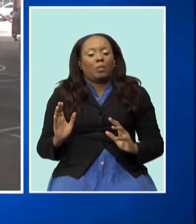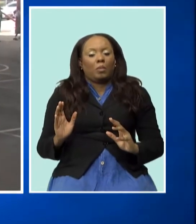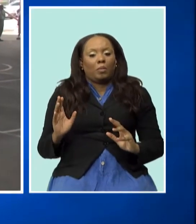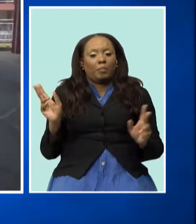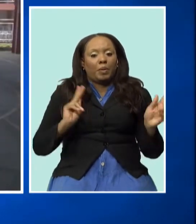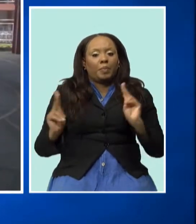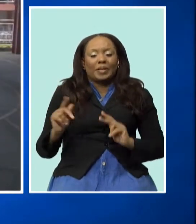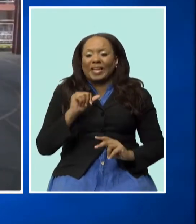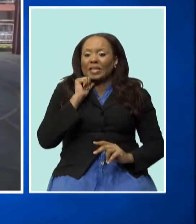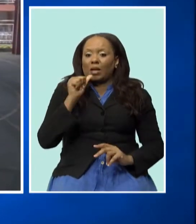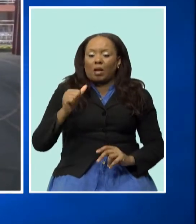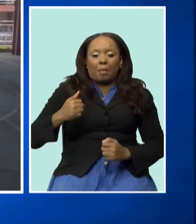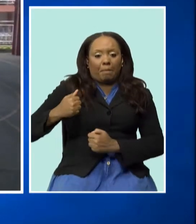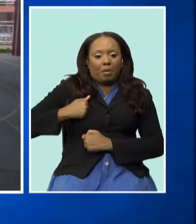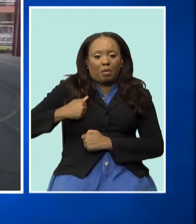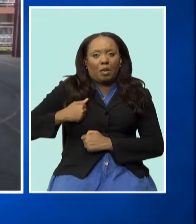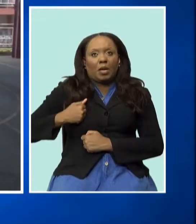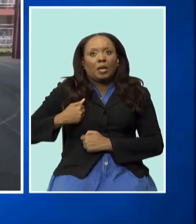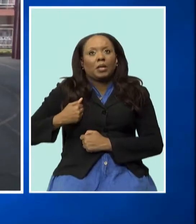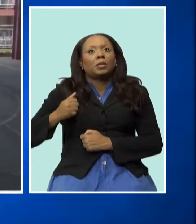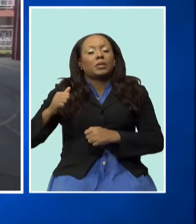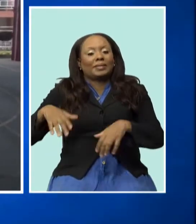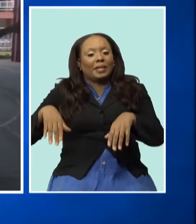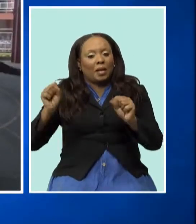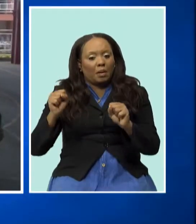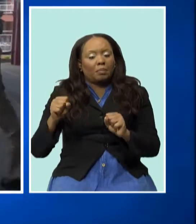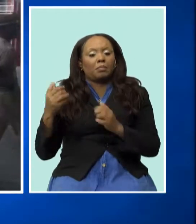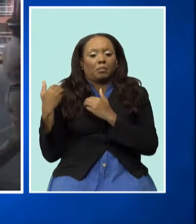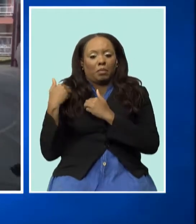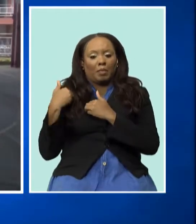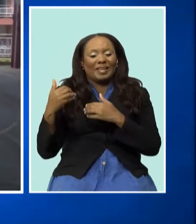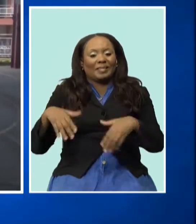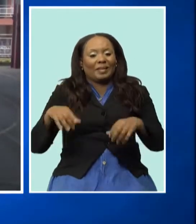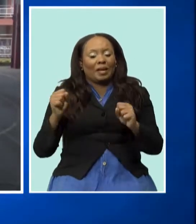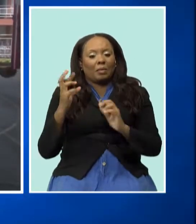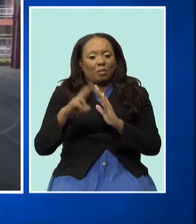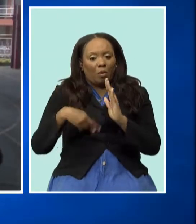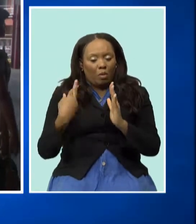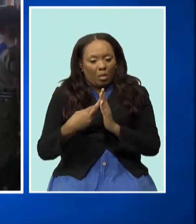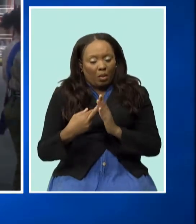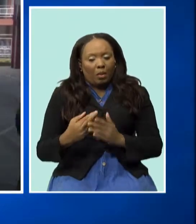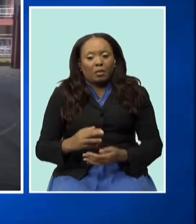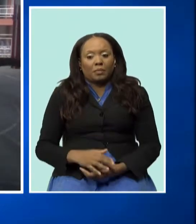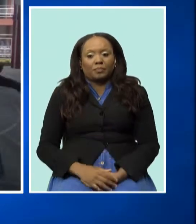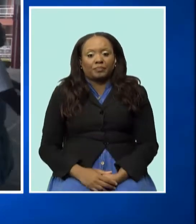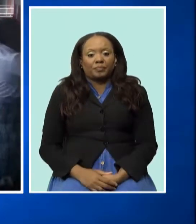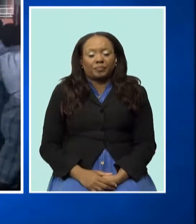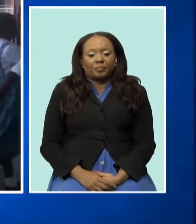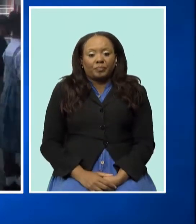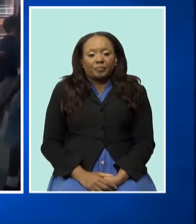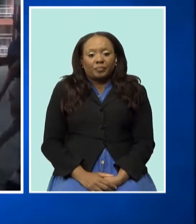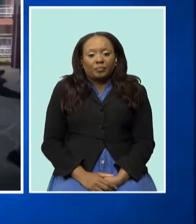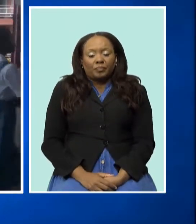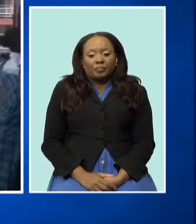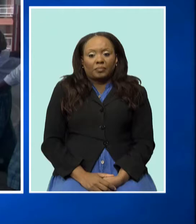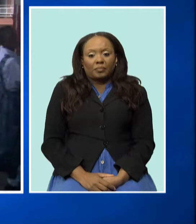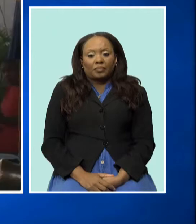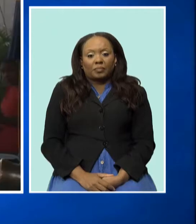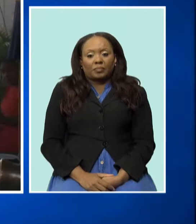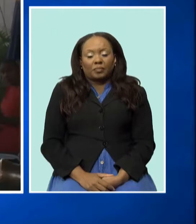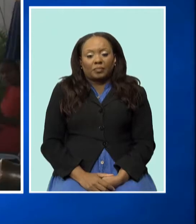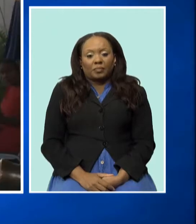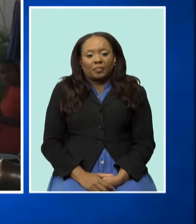to assume these roles. If we are going to expand, we may have to look